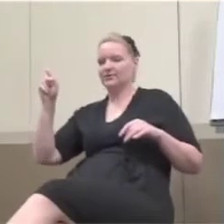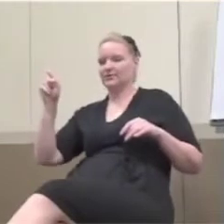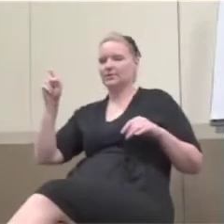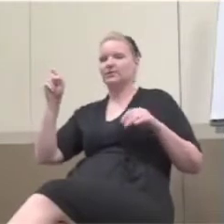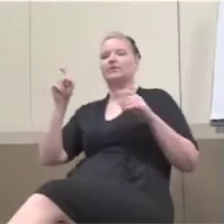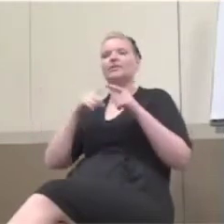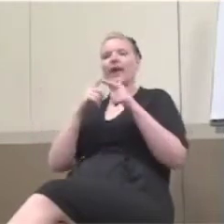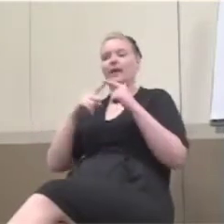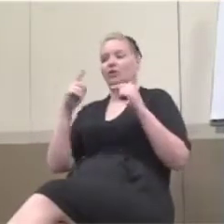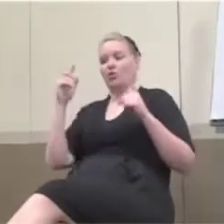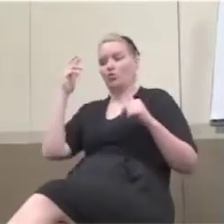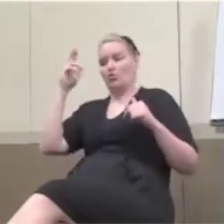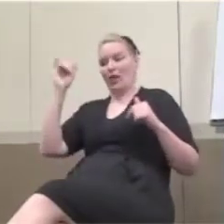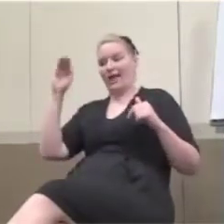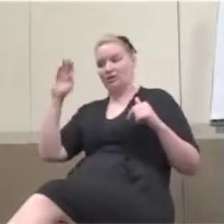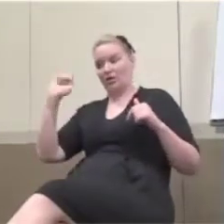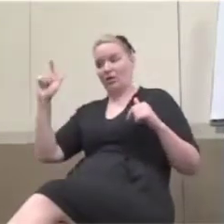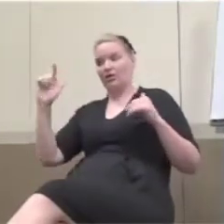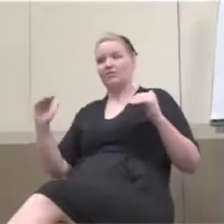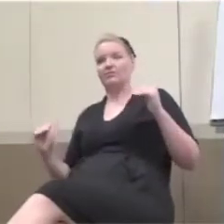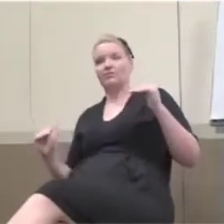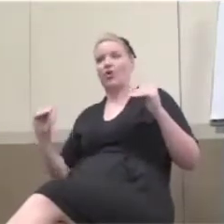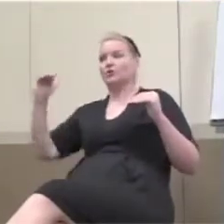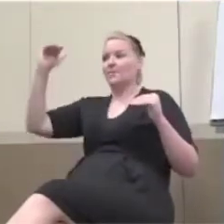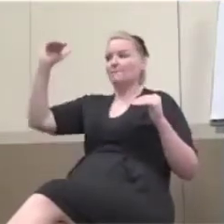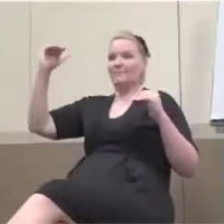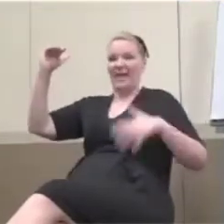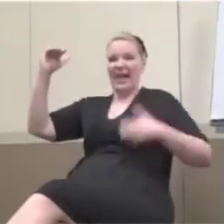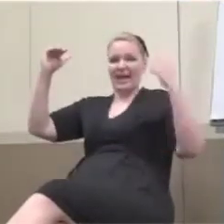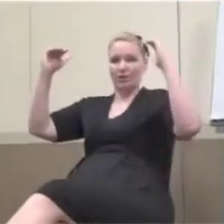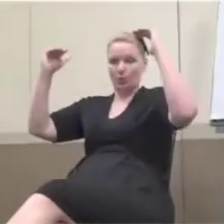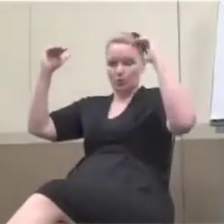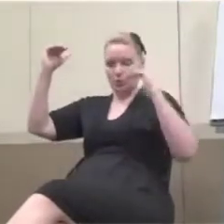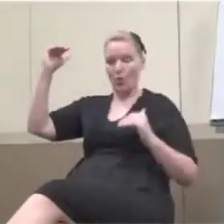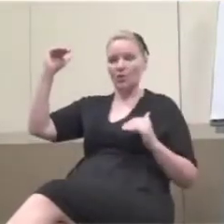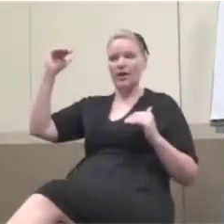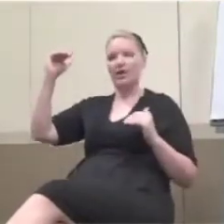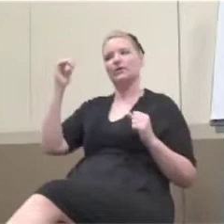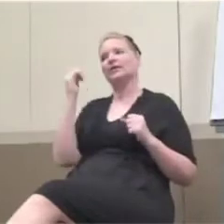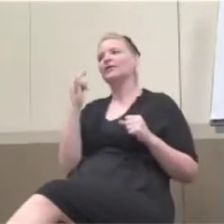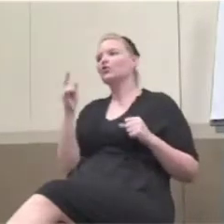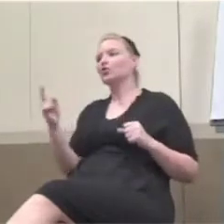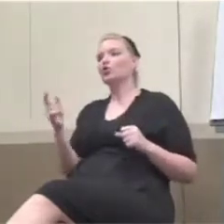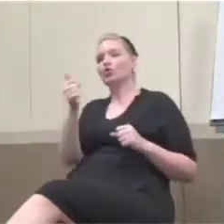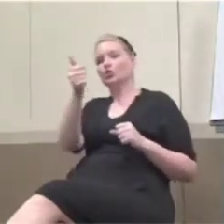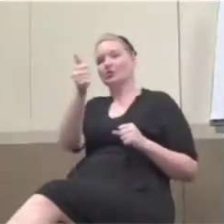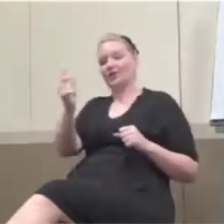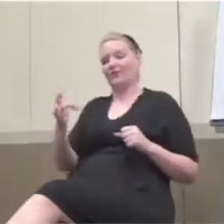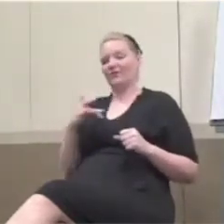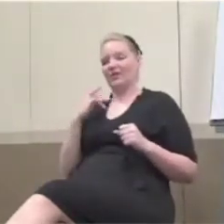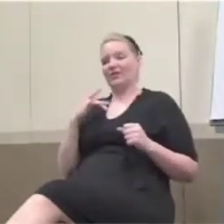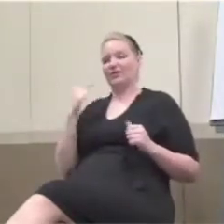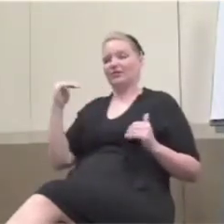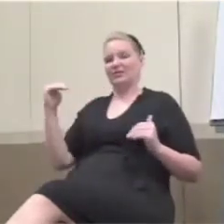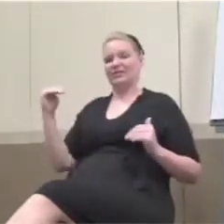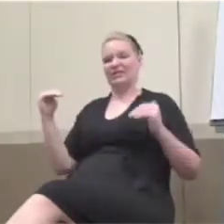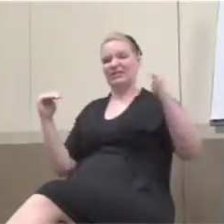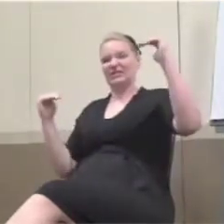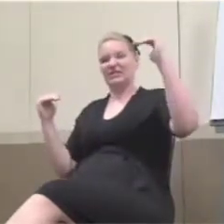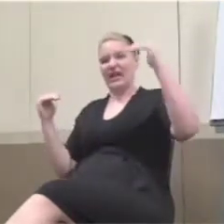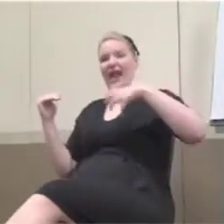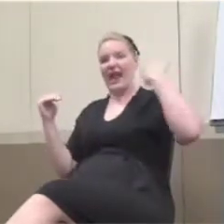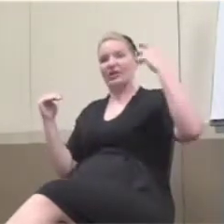goes down. And so when you're in an argument, if you find yourself losing control and you're way up here with